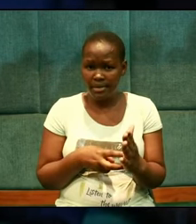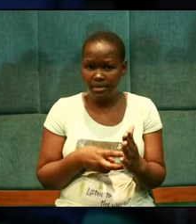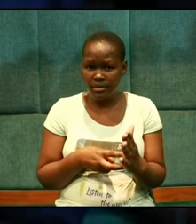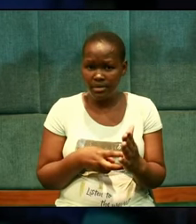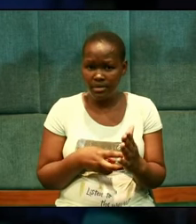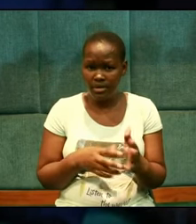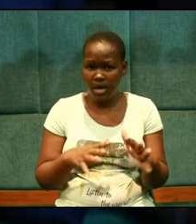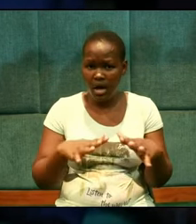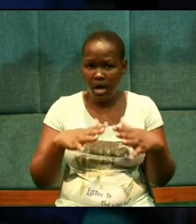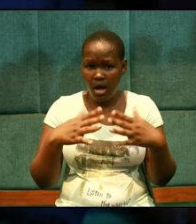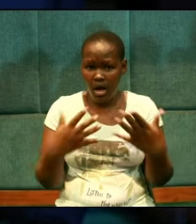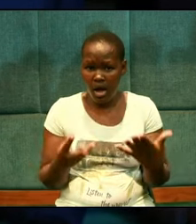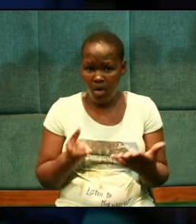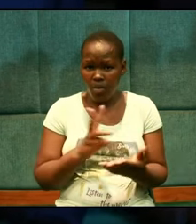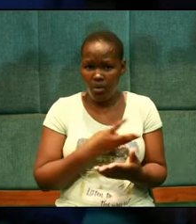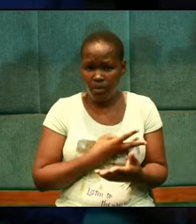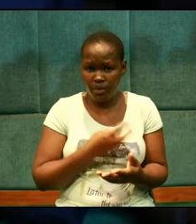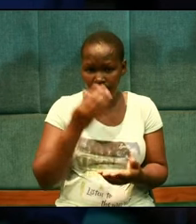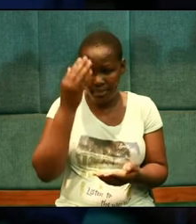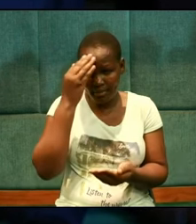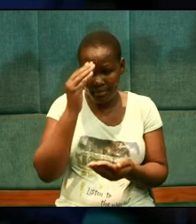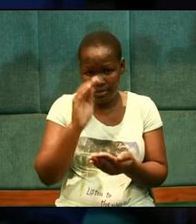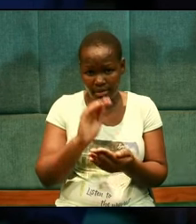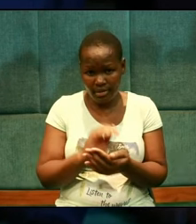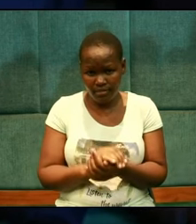How should we live with our spouses?